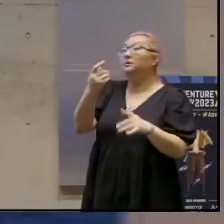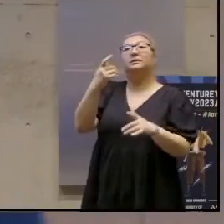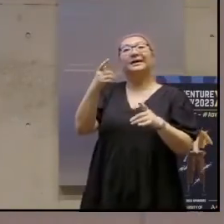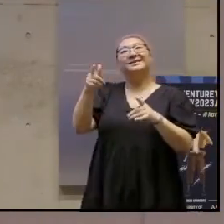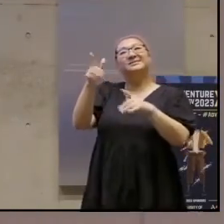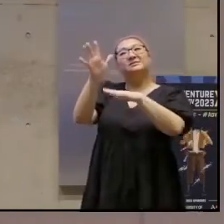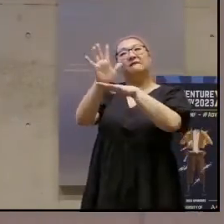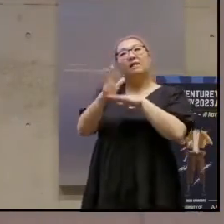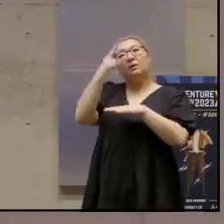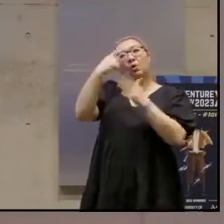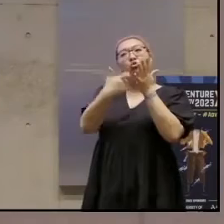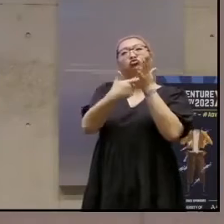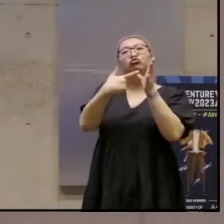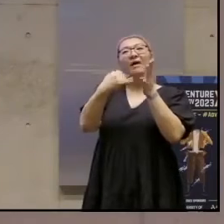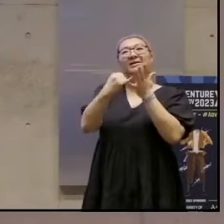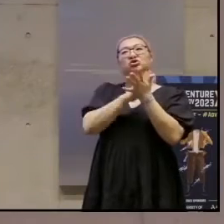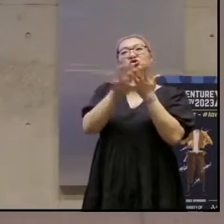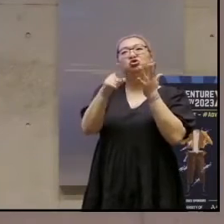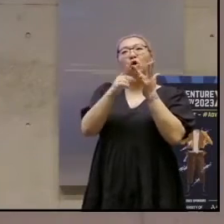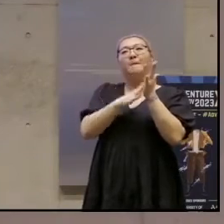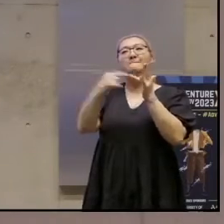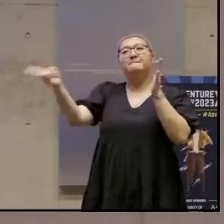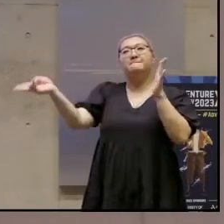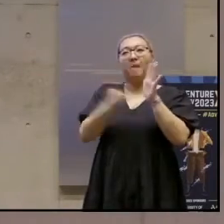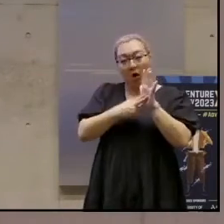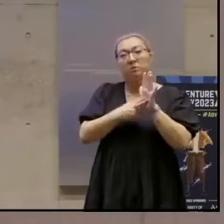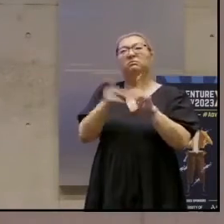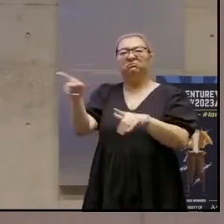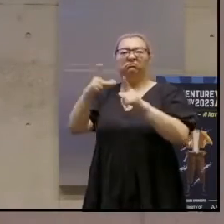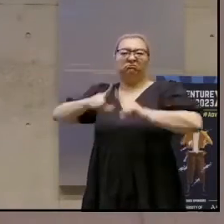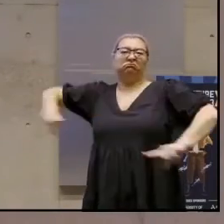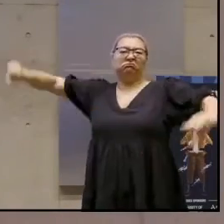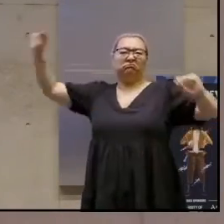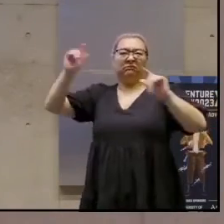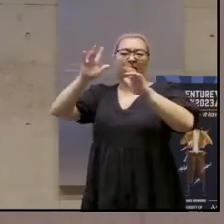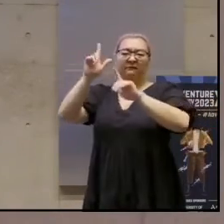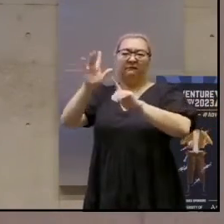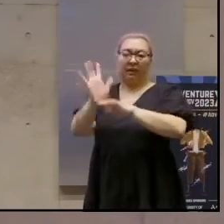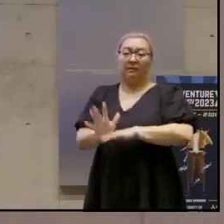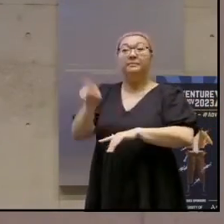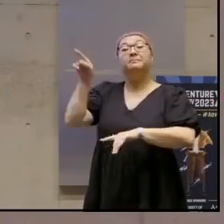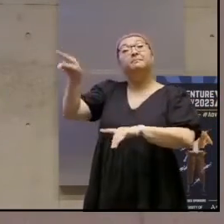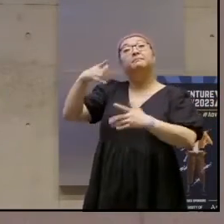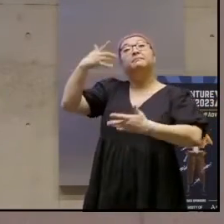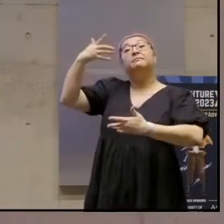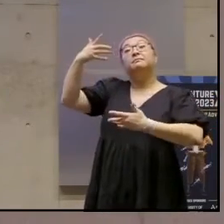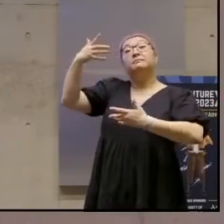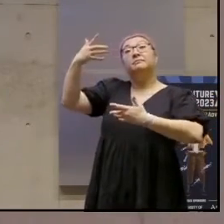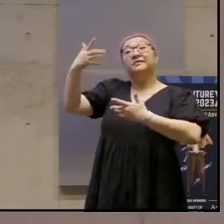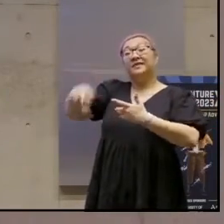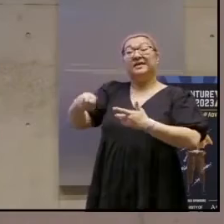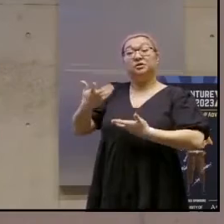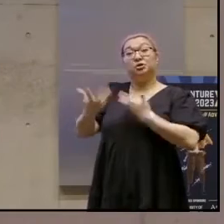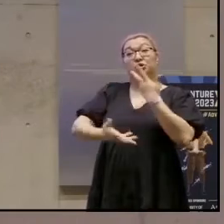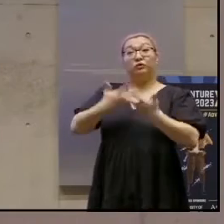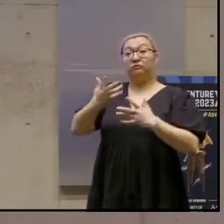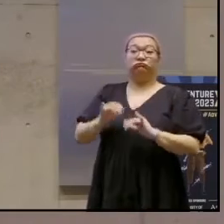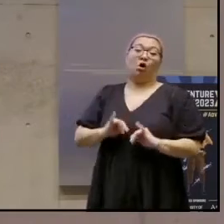before, but anyway, complicated 5 minutes. So, Rashomon basically is a horrifying story